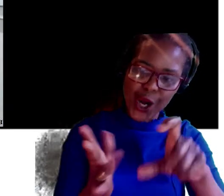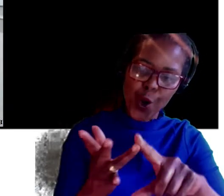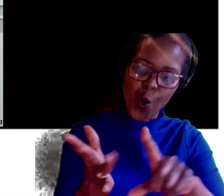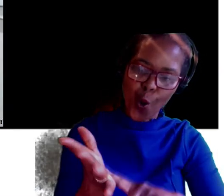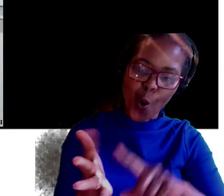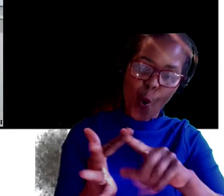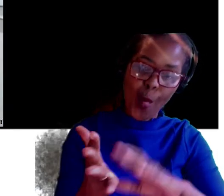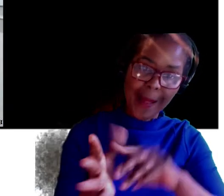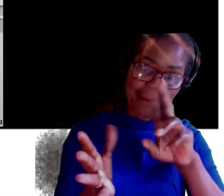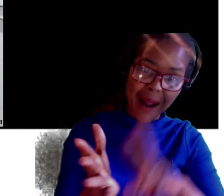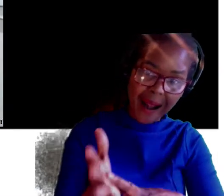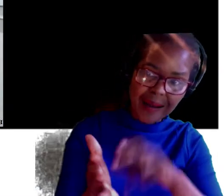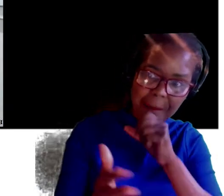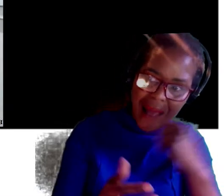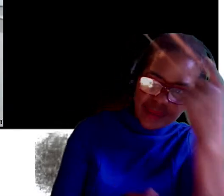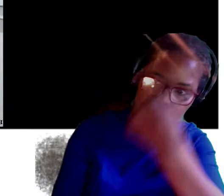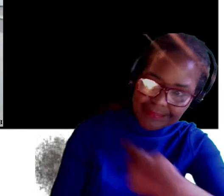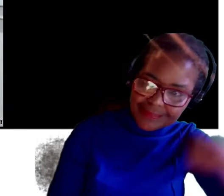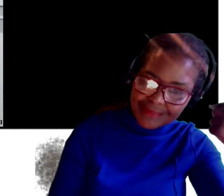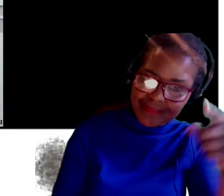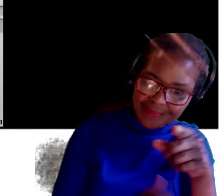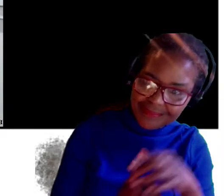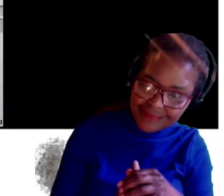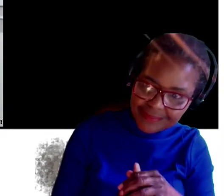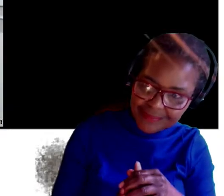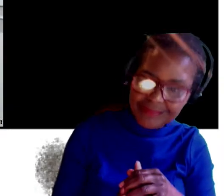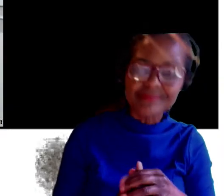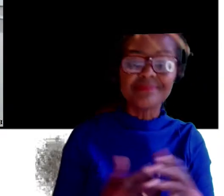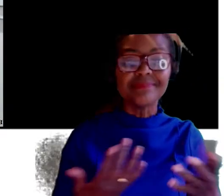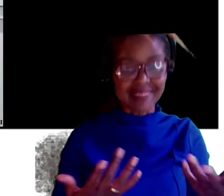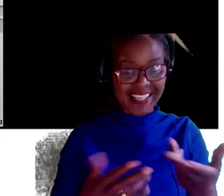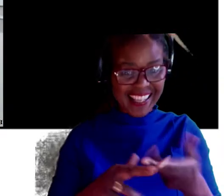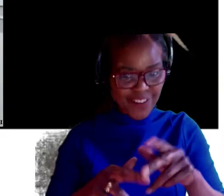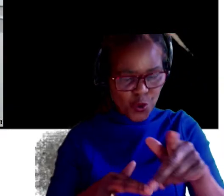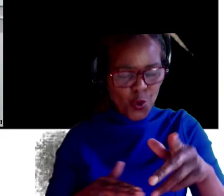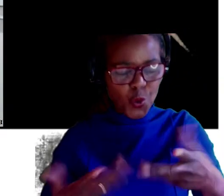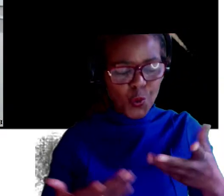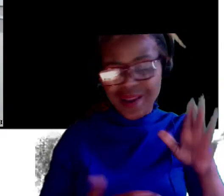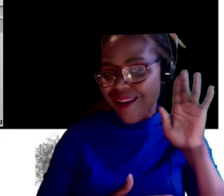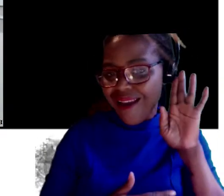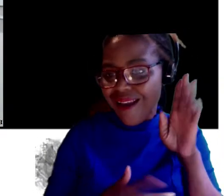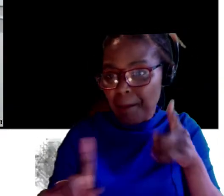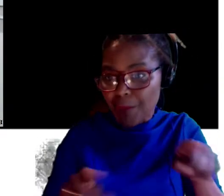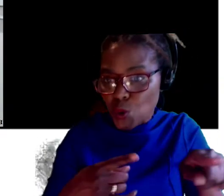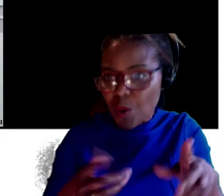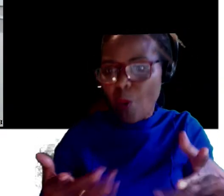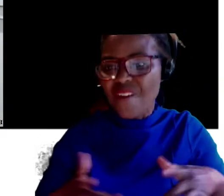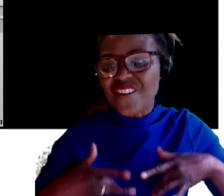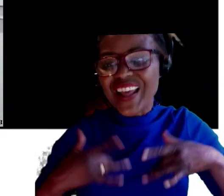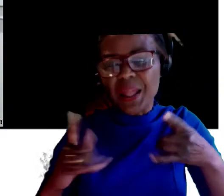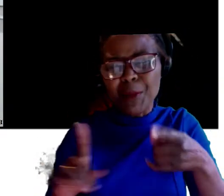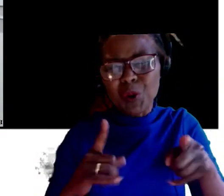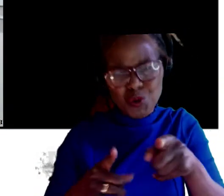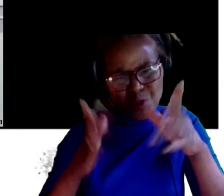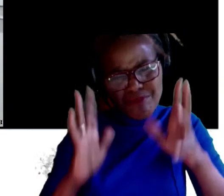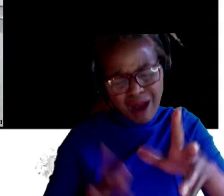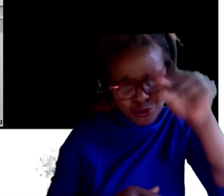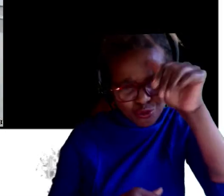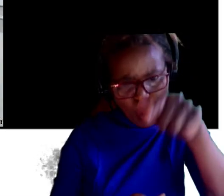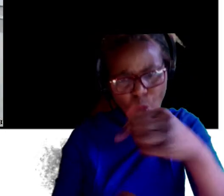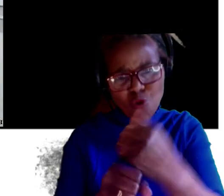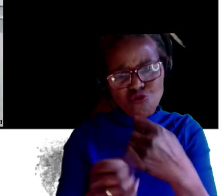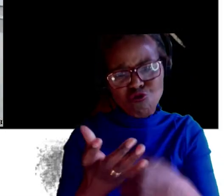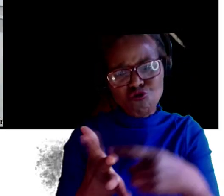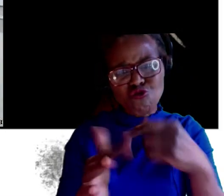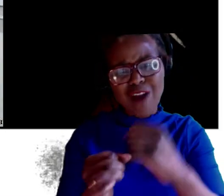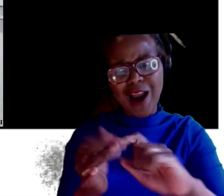to hear or feel music, it's almost unimaginable that you won't have encountered Gregory's work.